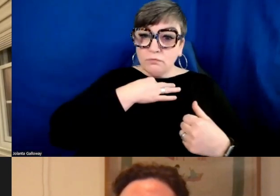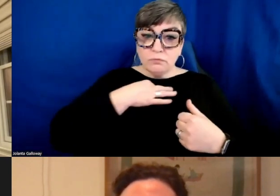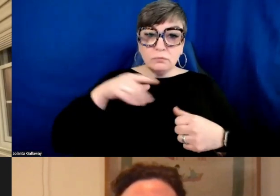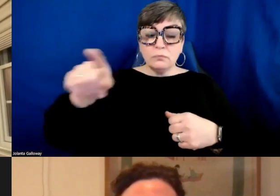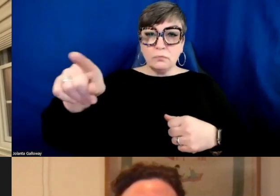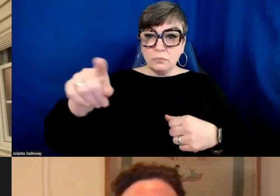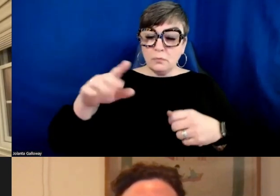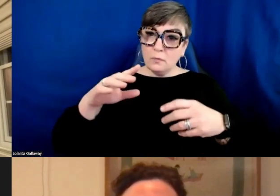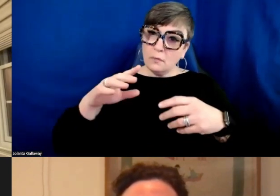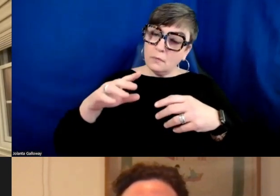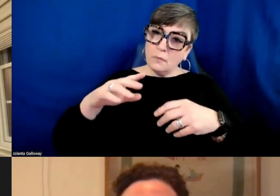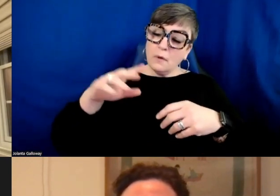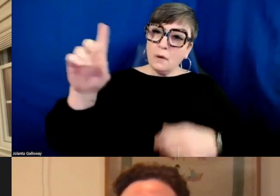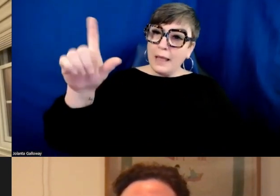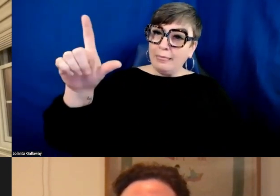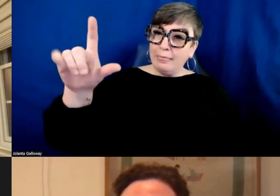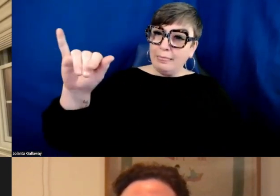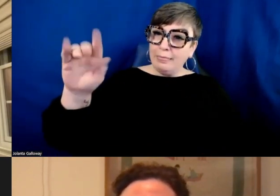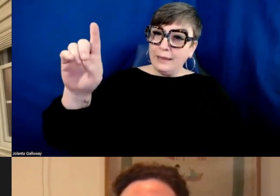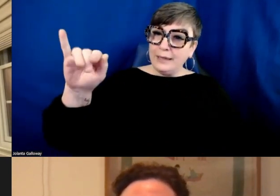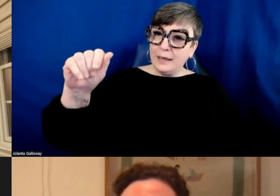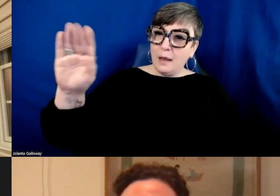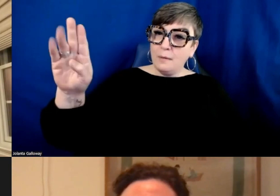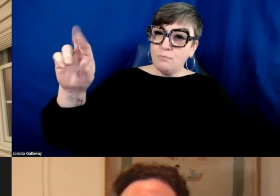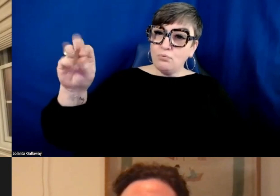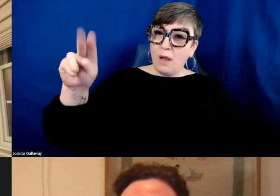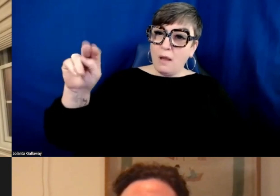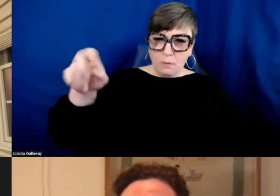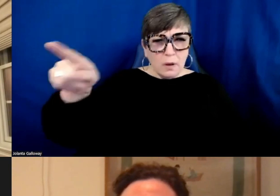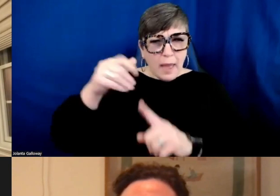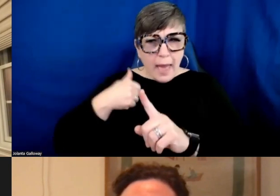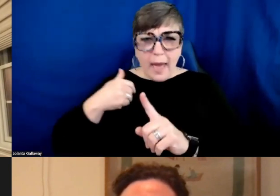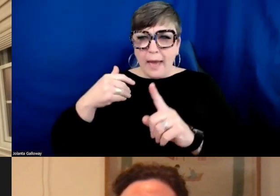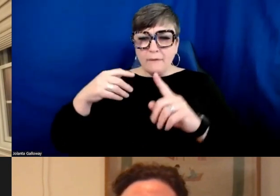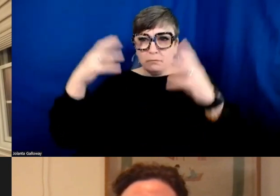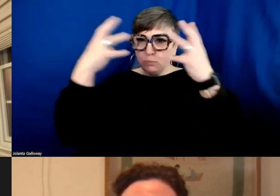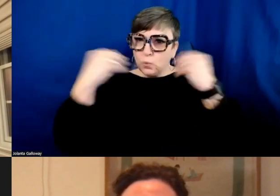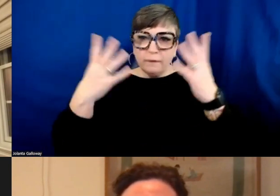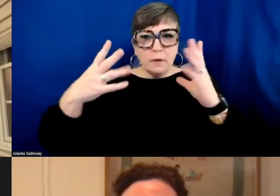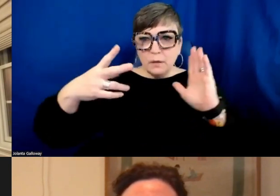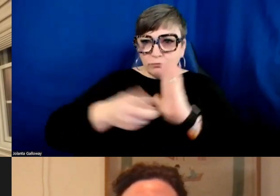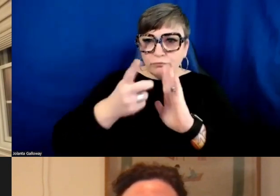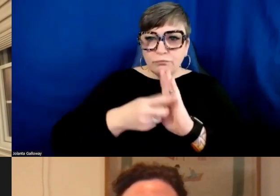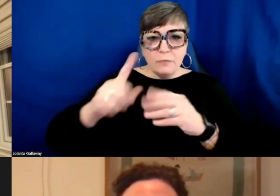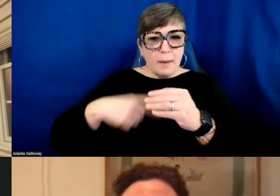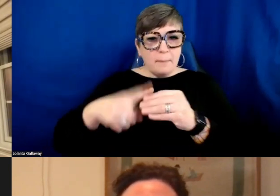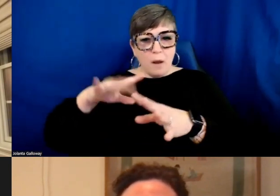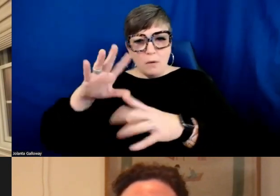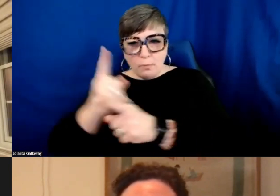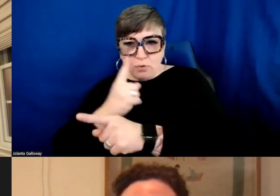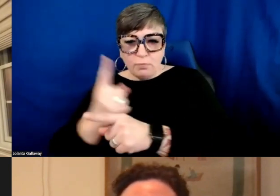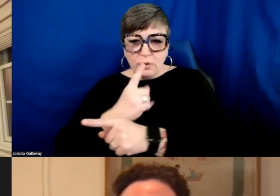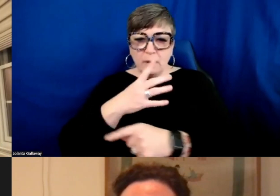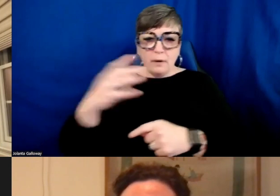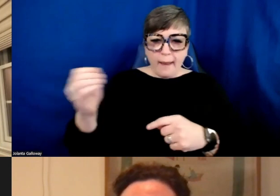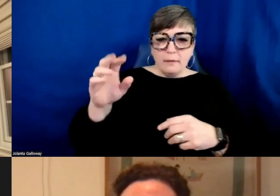Brown autistic Hoya, she has an entire, uh, glossary and definition of appropriate and ableist terminology. So oftentimes,